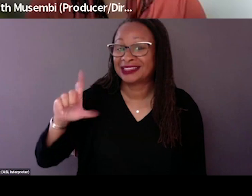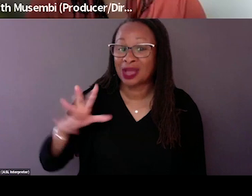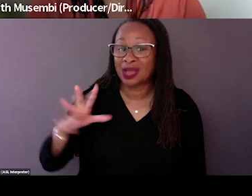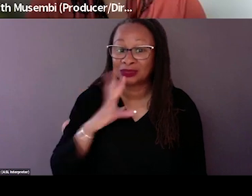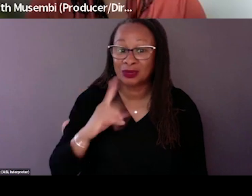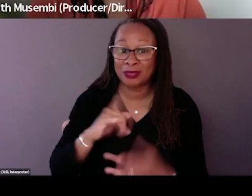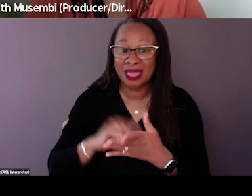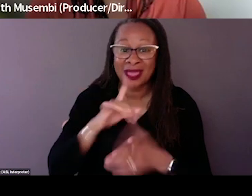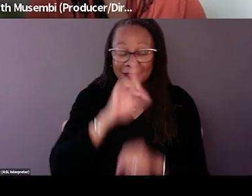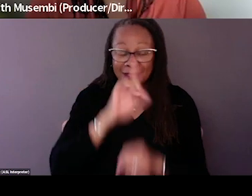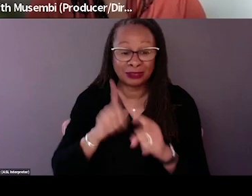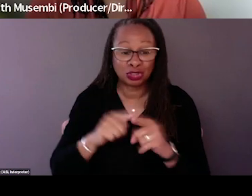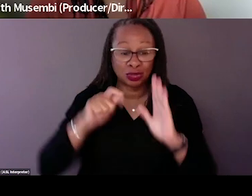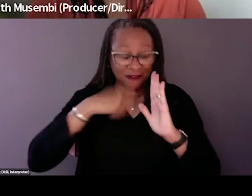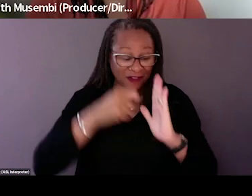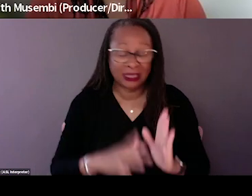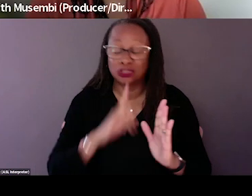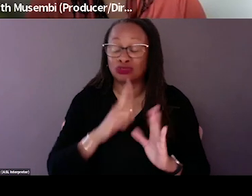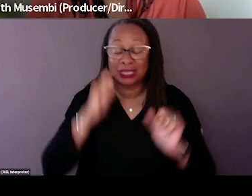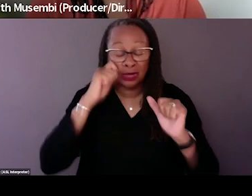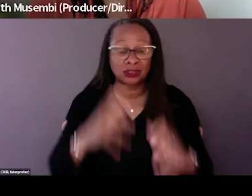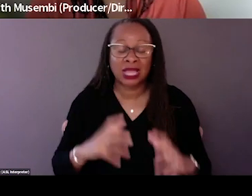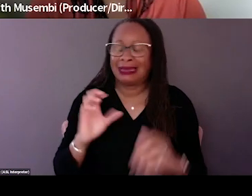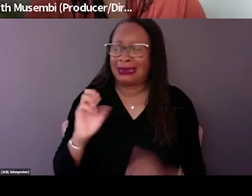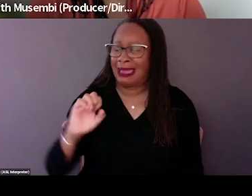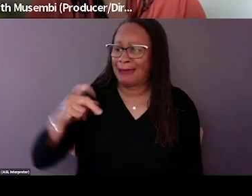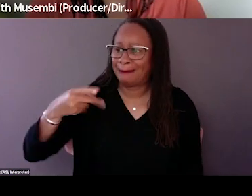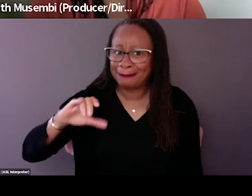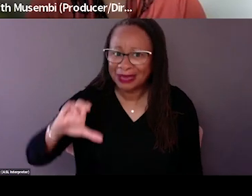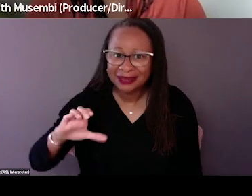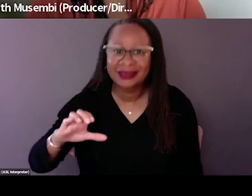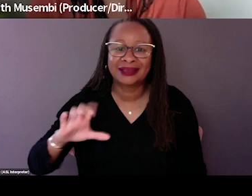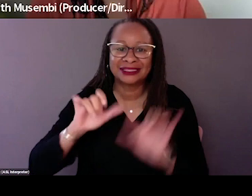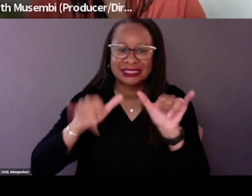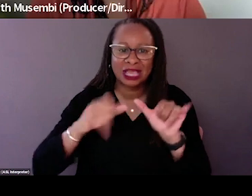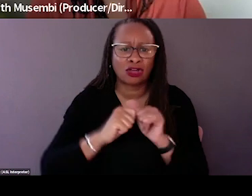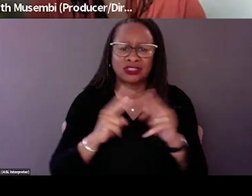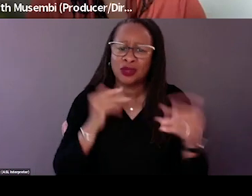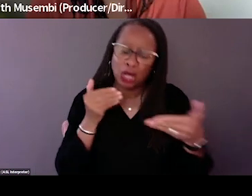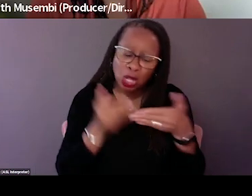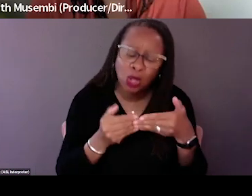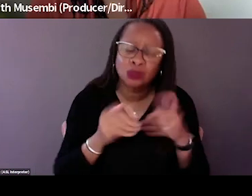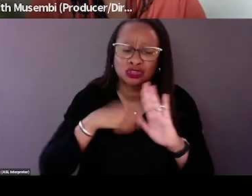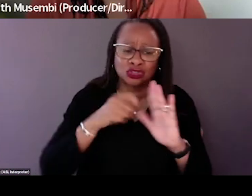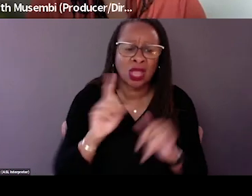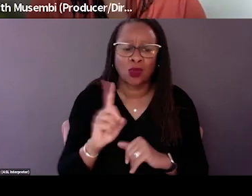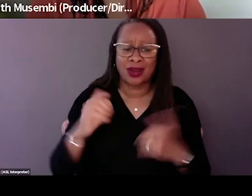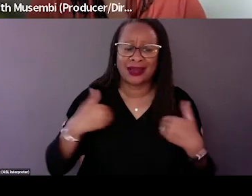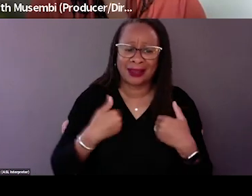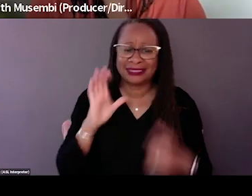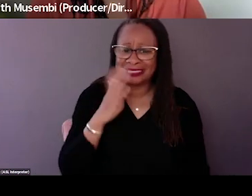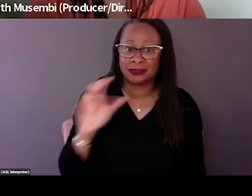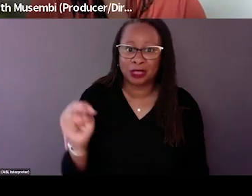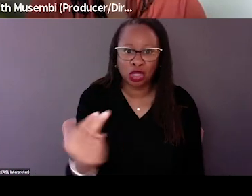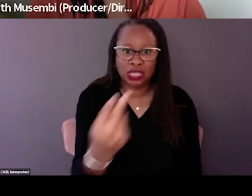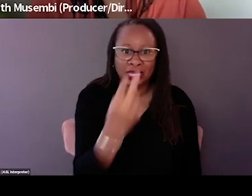cinematography is incredible on an epic scale, but also on these intimate shots where an animal seems to be staring right down the barrel